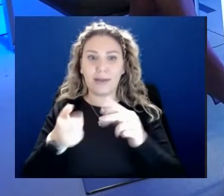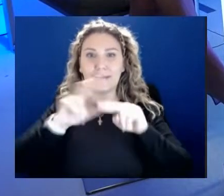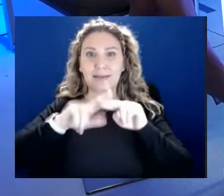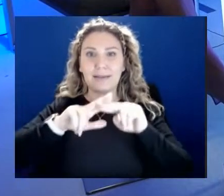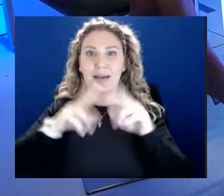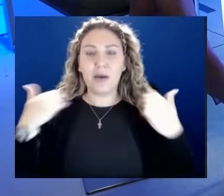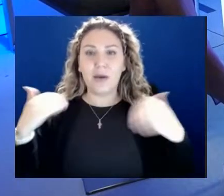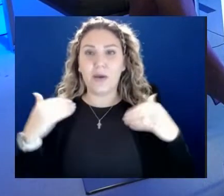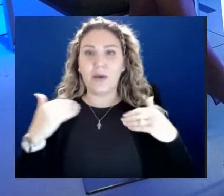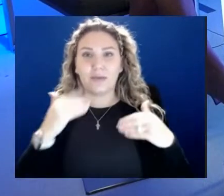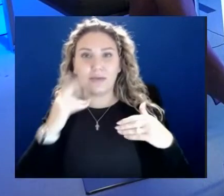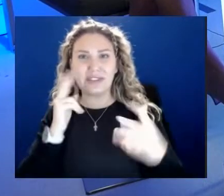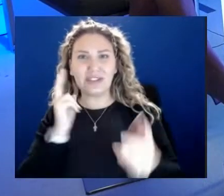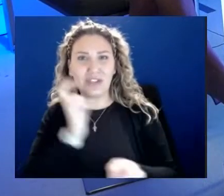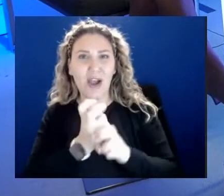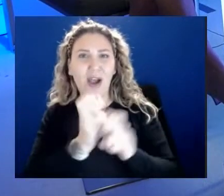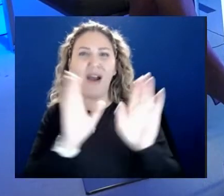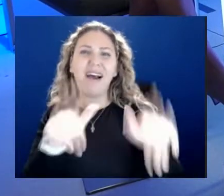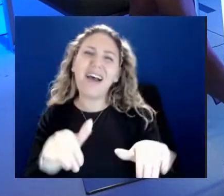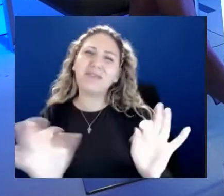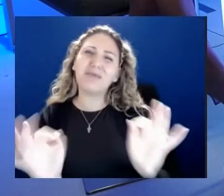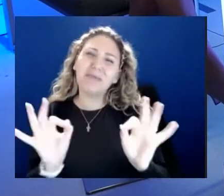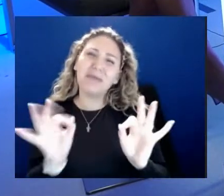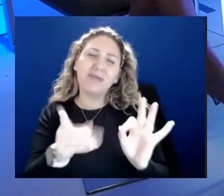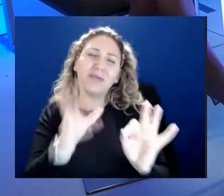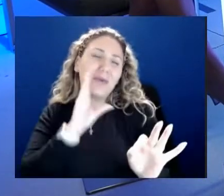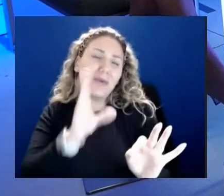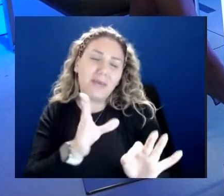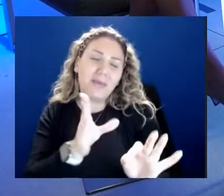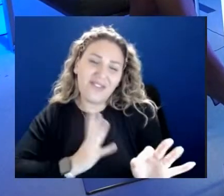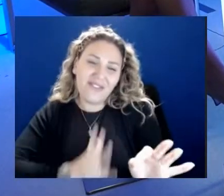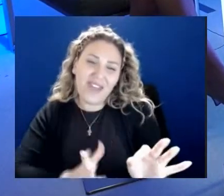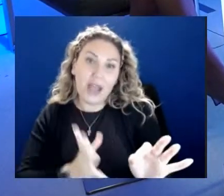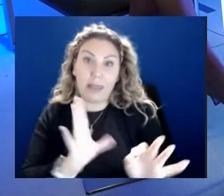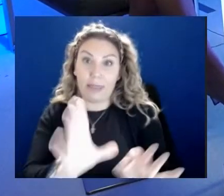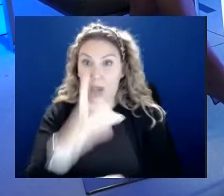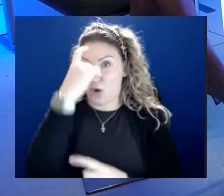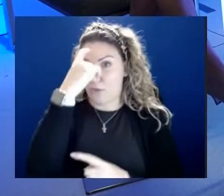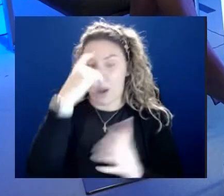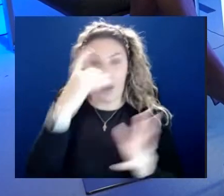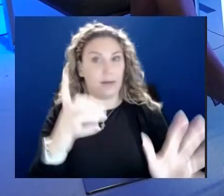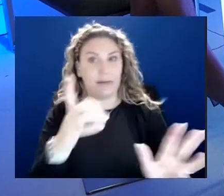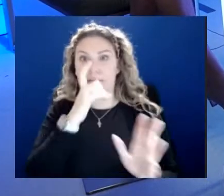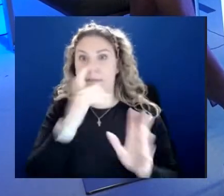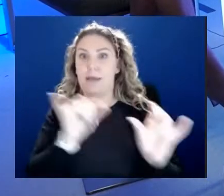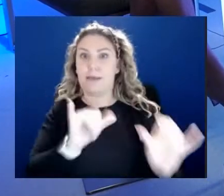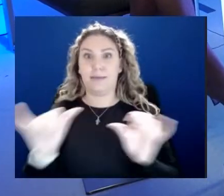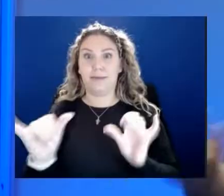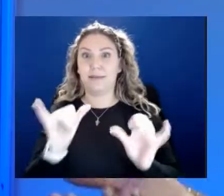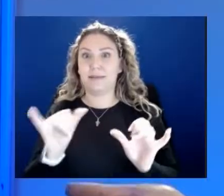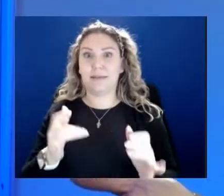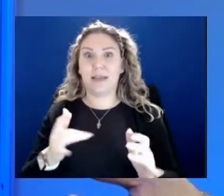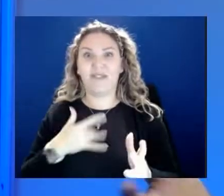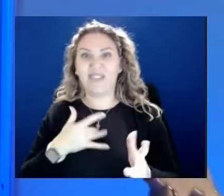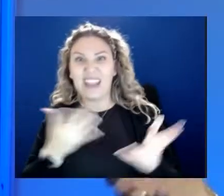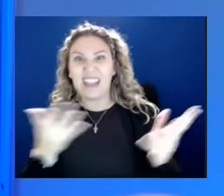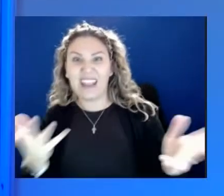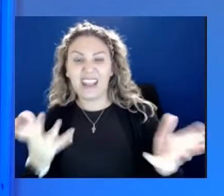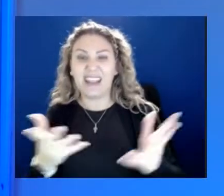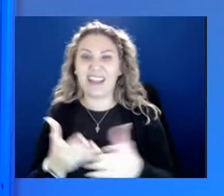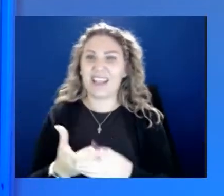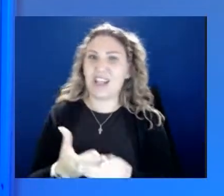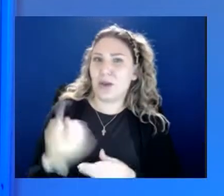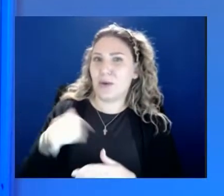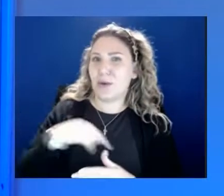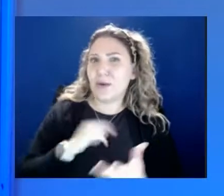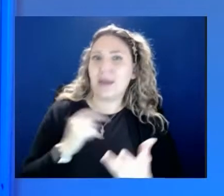them and just go, it's really no big deal, you'll be fine. In their mind, it doesn't feel that way. And that's why we have to have the conversation, right? Because we're like, we made it. You're